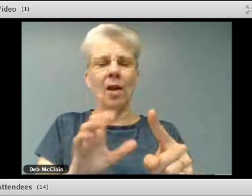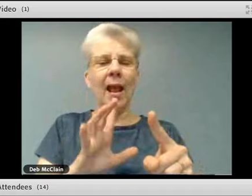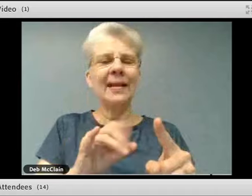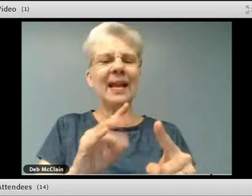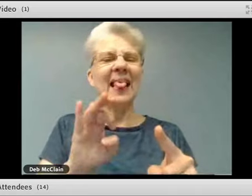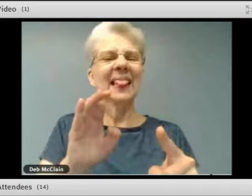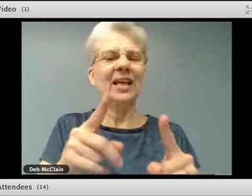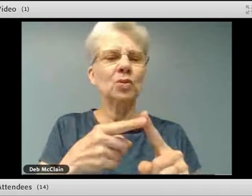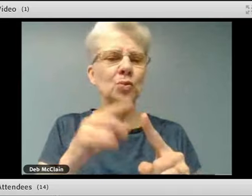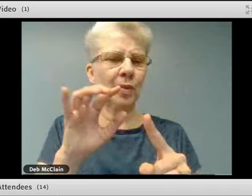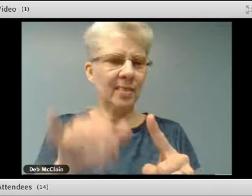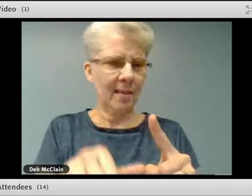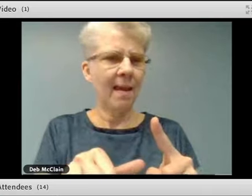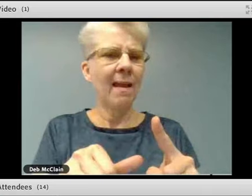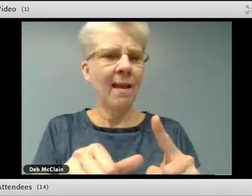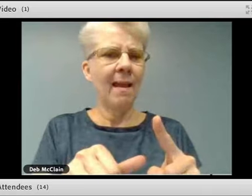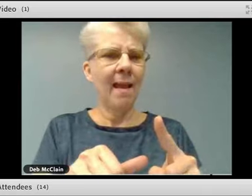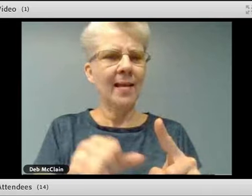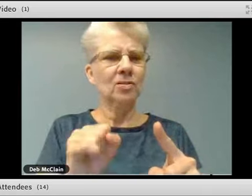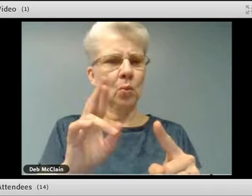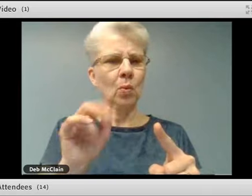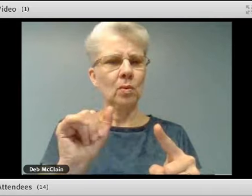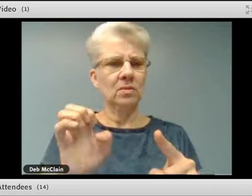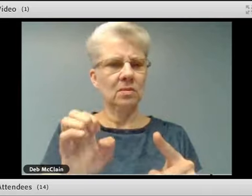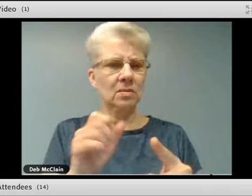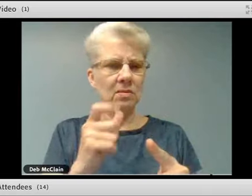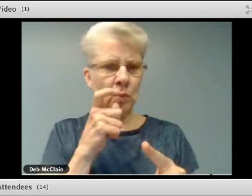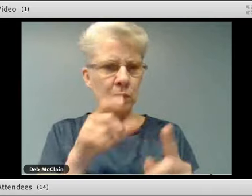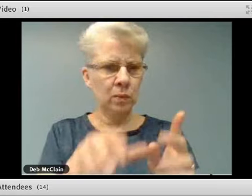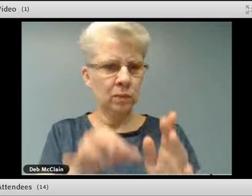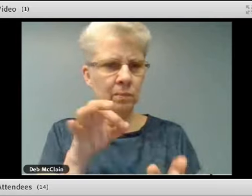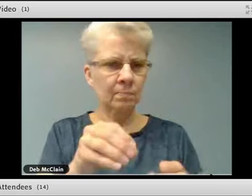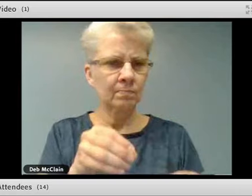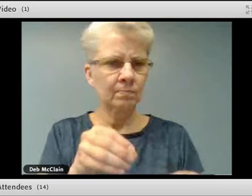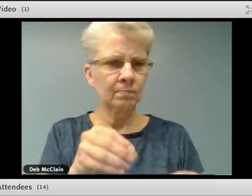link to the source.